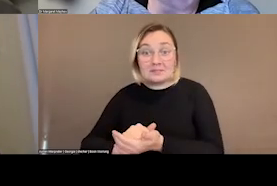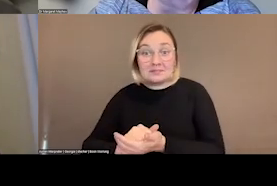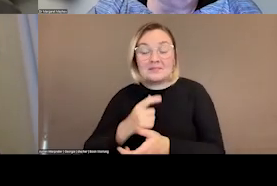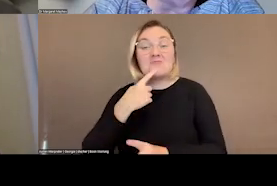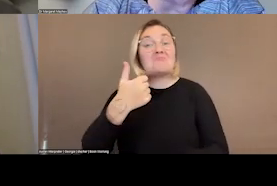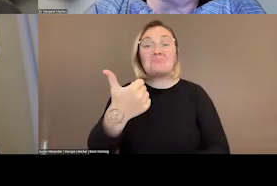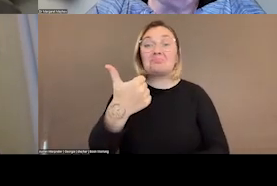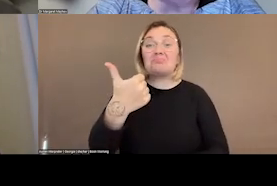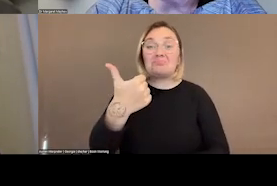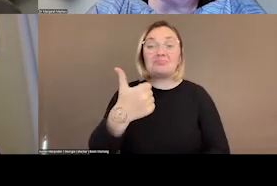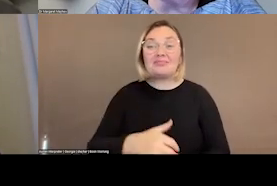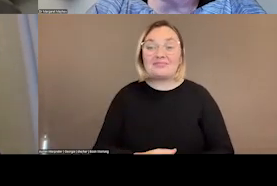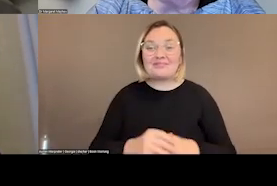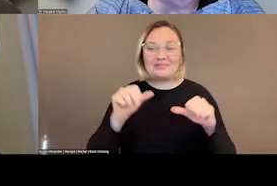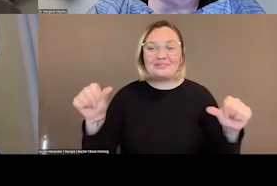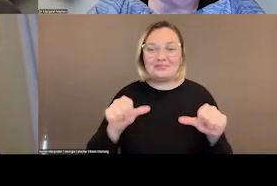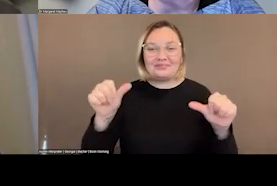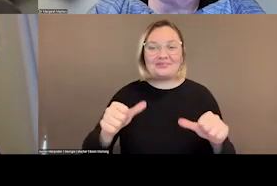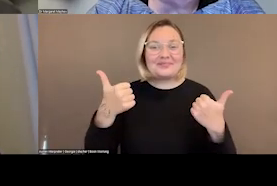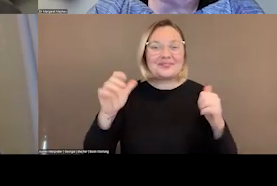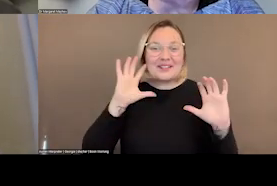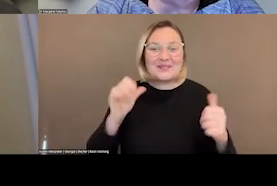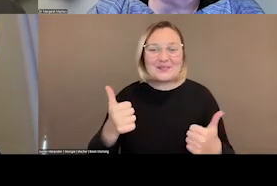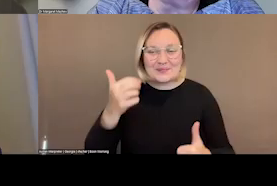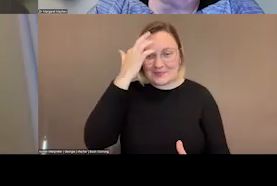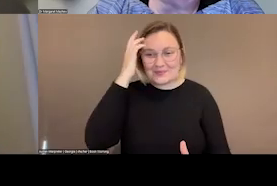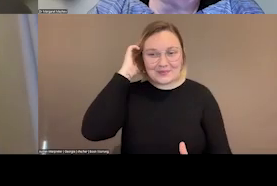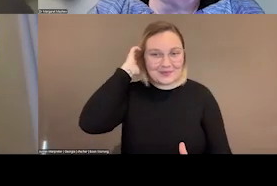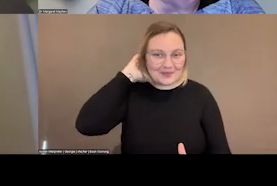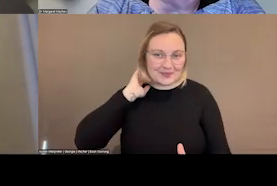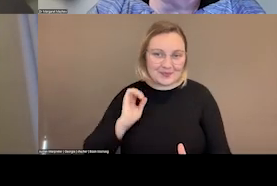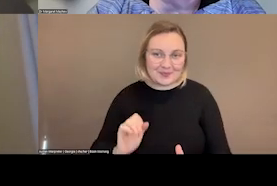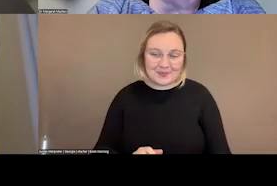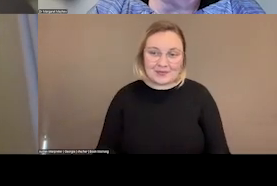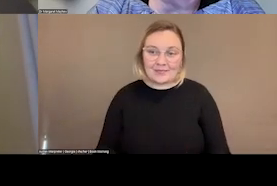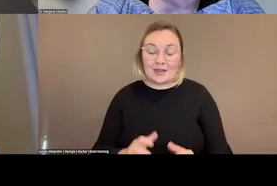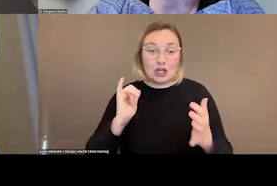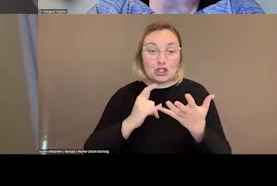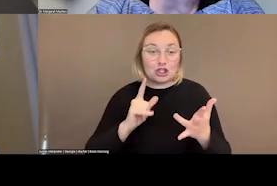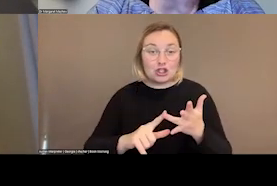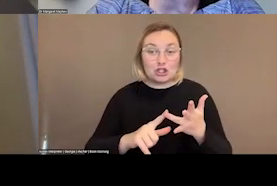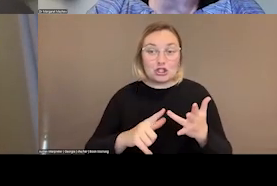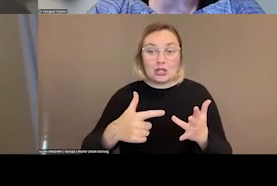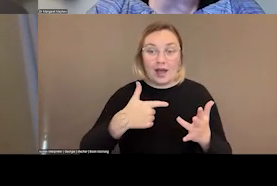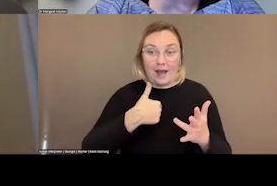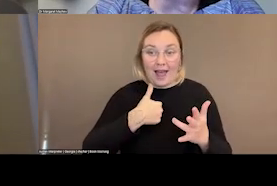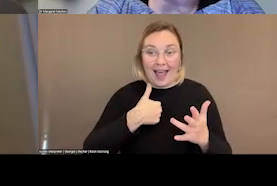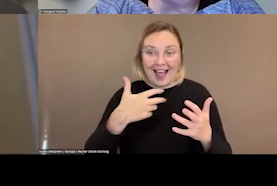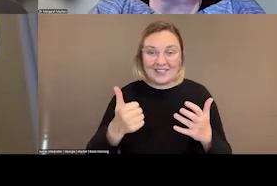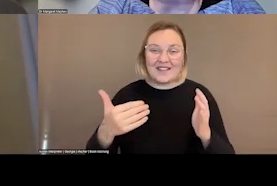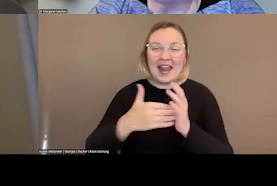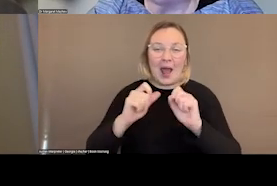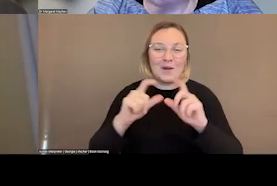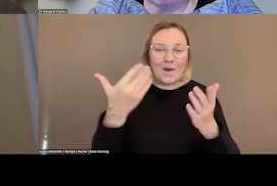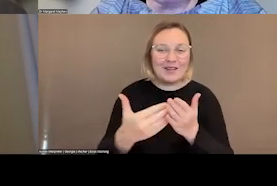uh, yeah, okay, that sounds great. Yeah. Um, Oh, yeah, so I've managed to work. We've got it back now. We oh,